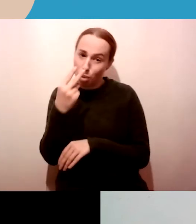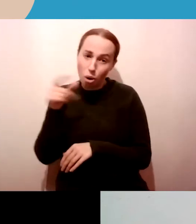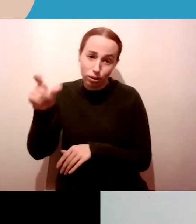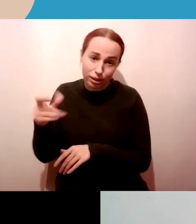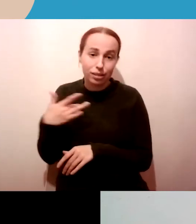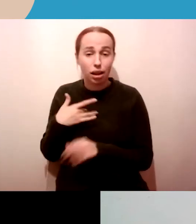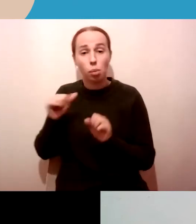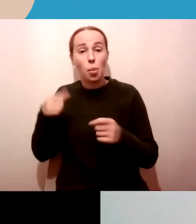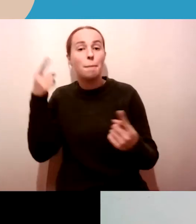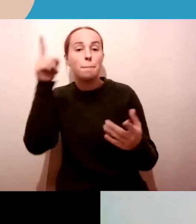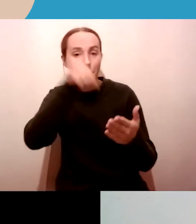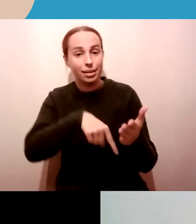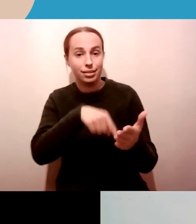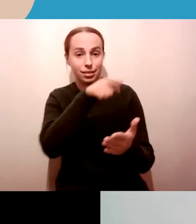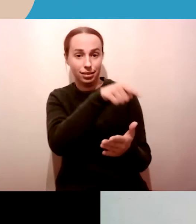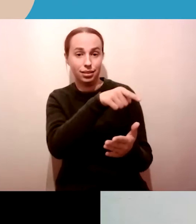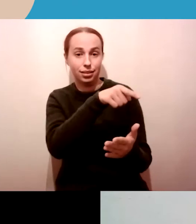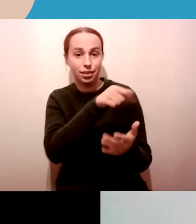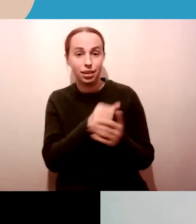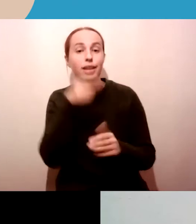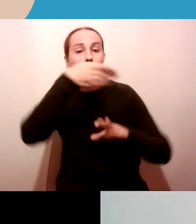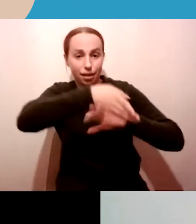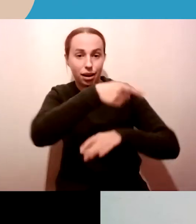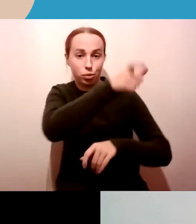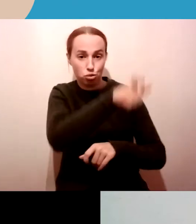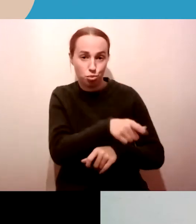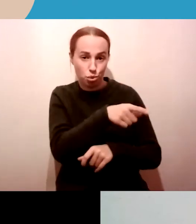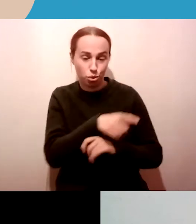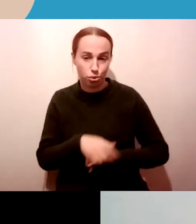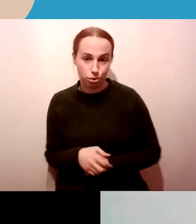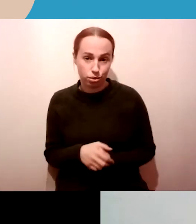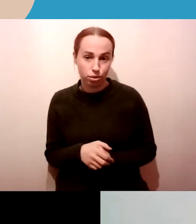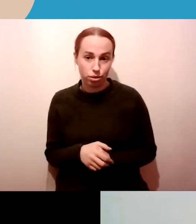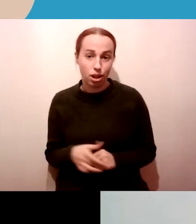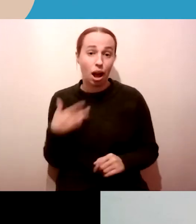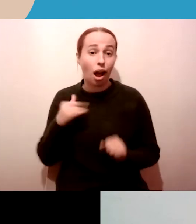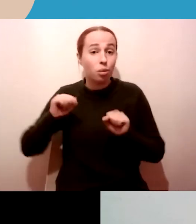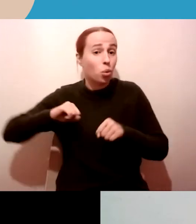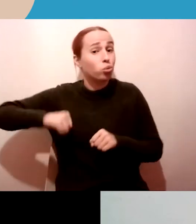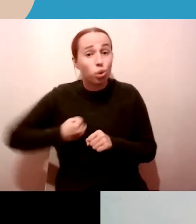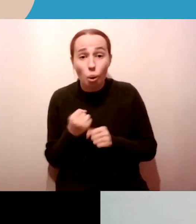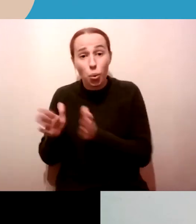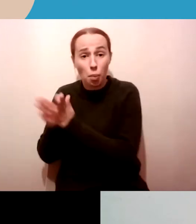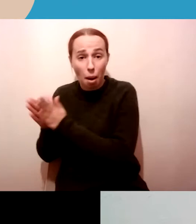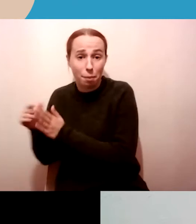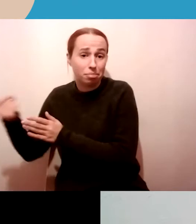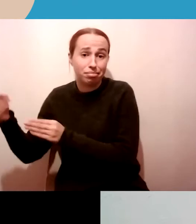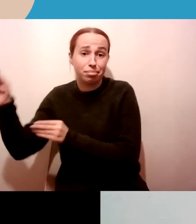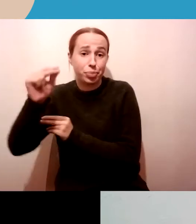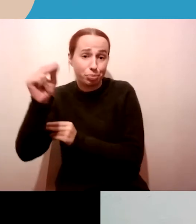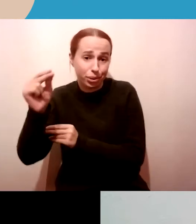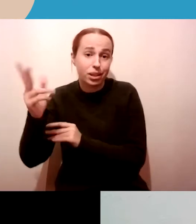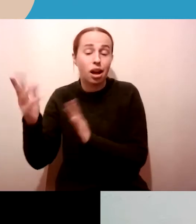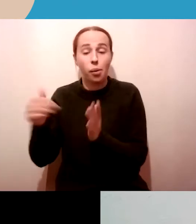to have at least one person whom he or she can trust. Or children,